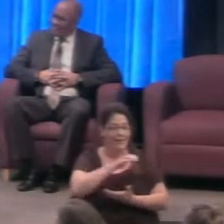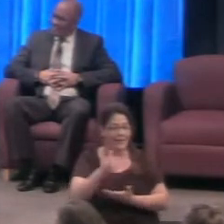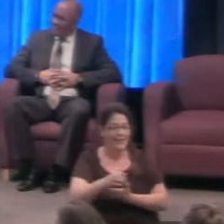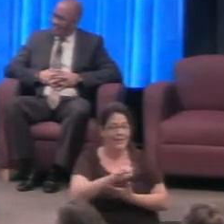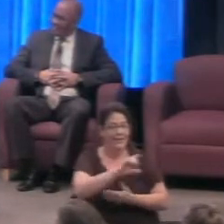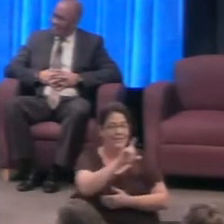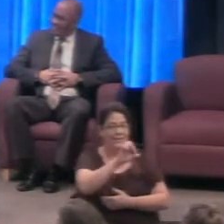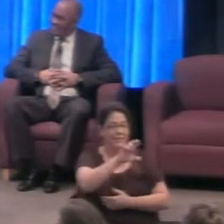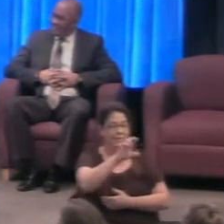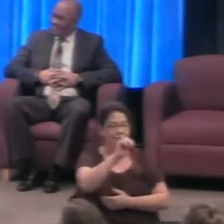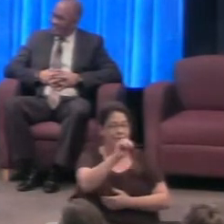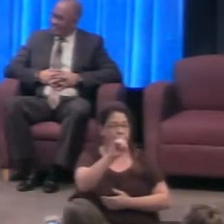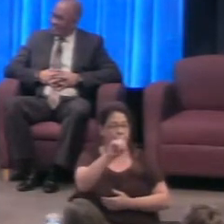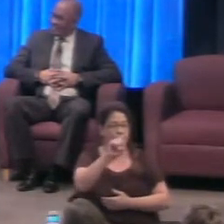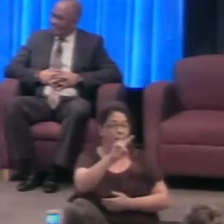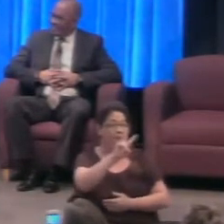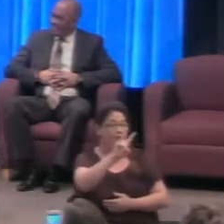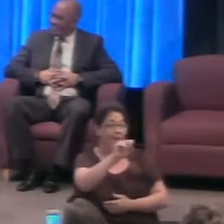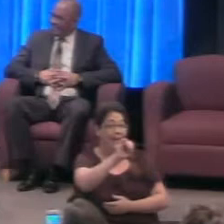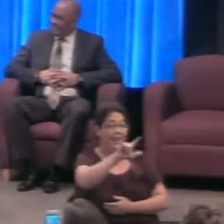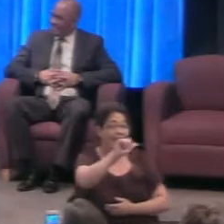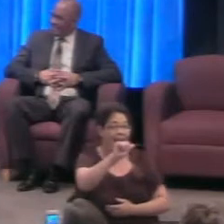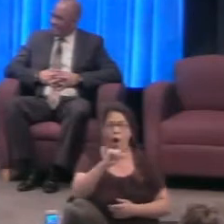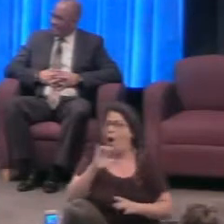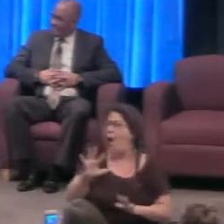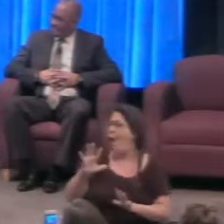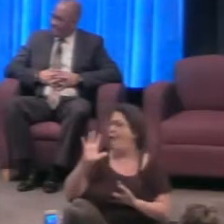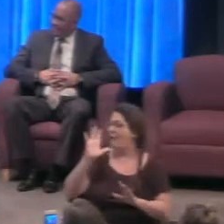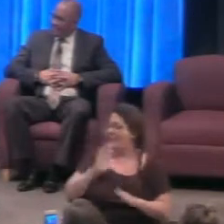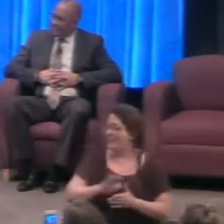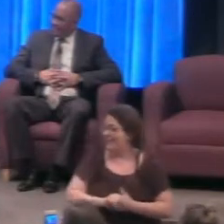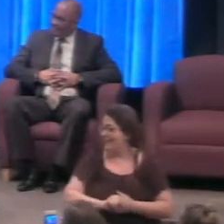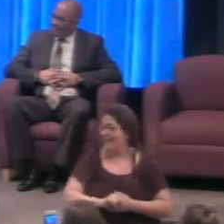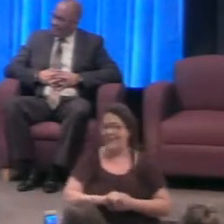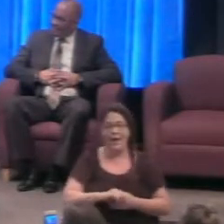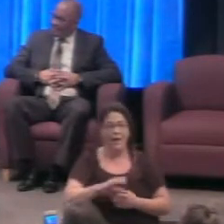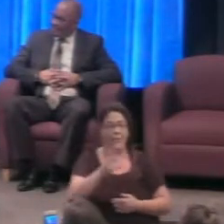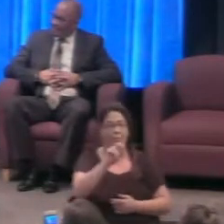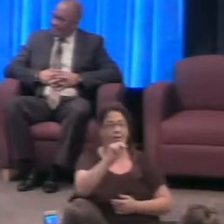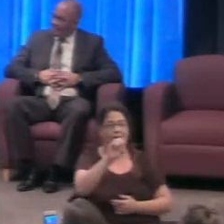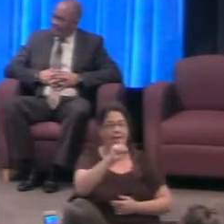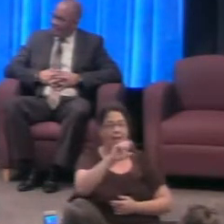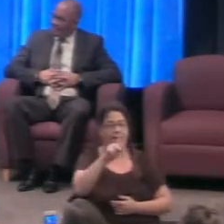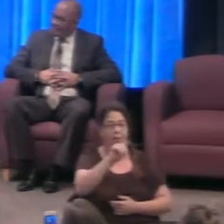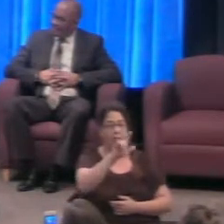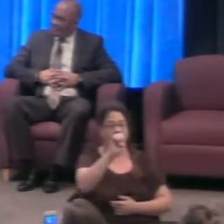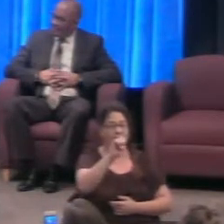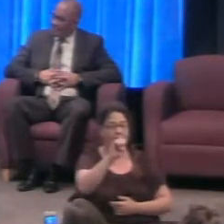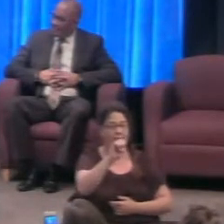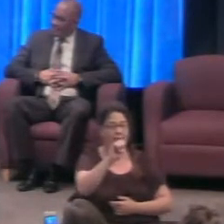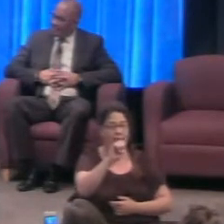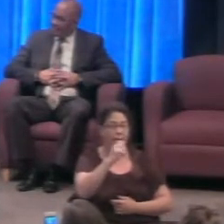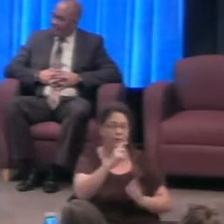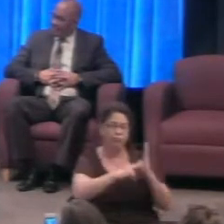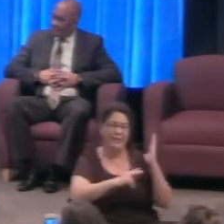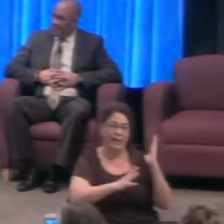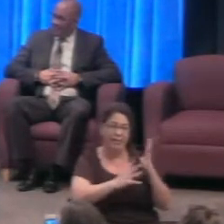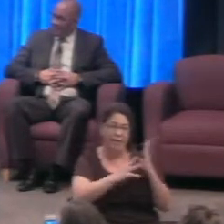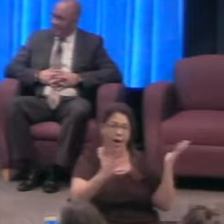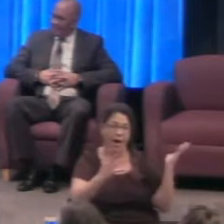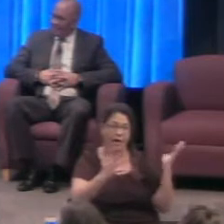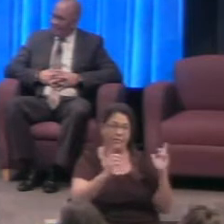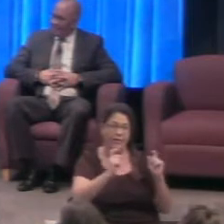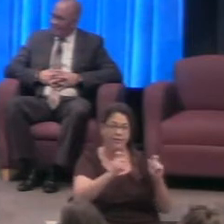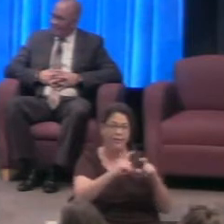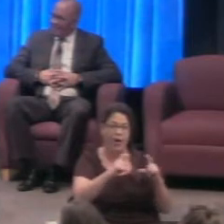Zero Coke vanilla. Oh, yeah, great. We got and a Barnes & Noble gift card because we know you're an avid reader. and some